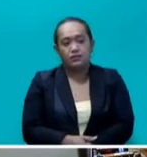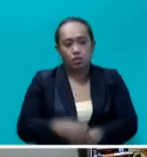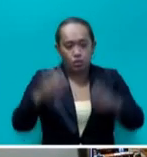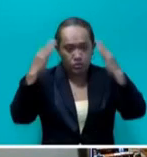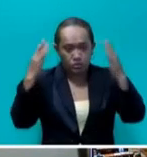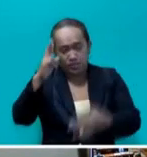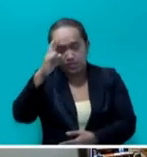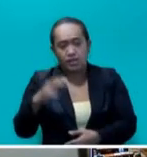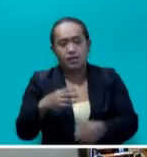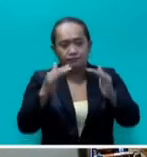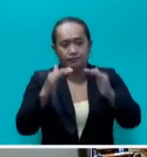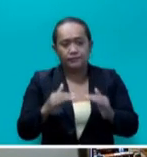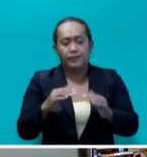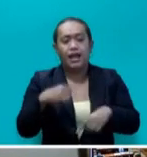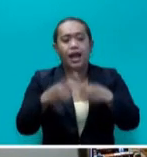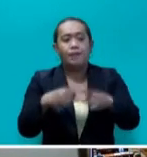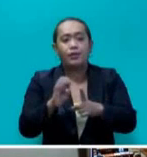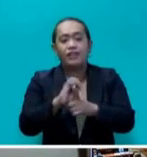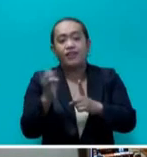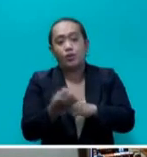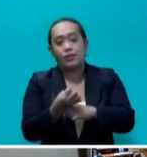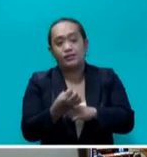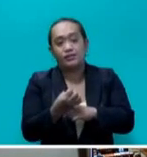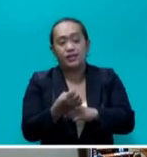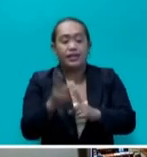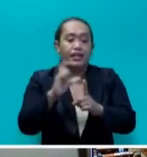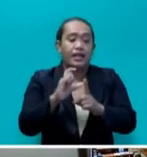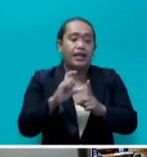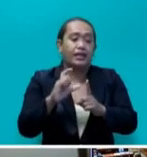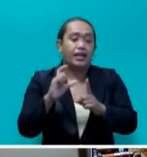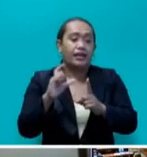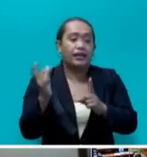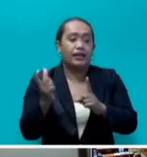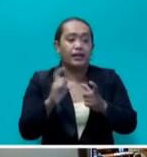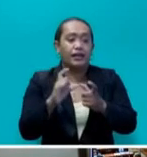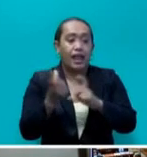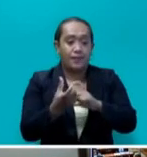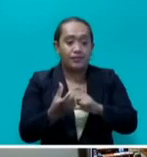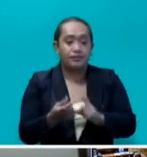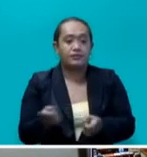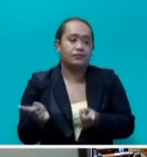next bill is the Environment and Climate Adaptation Budget Amendment Bill 2021. The